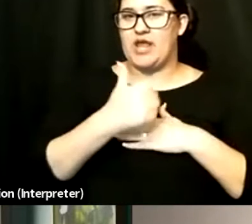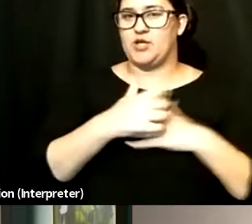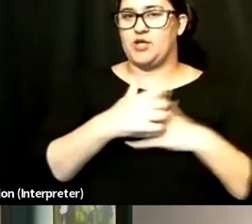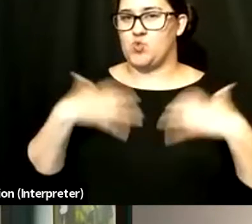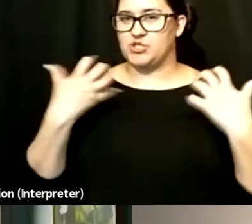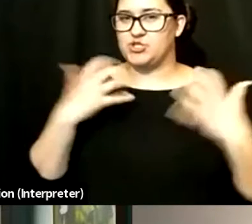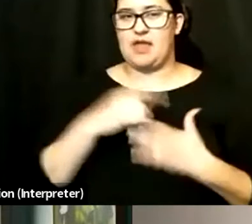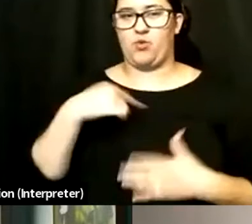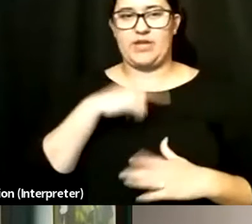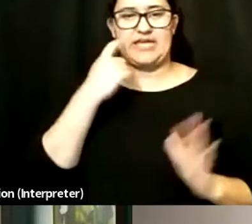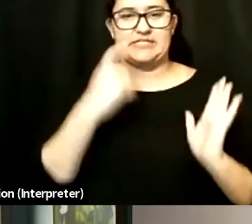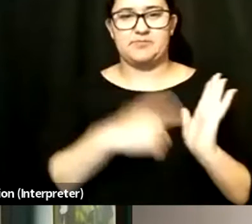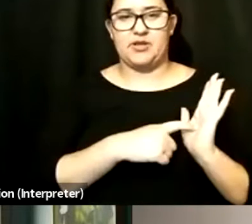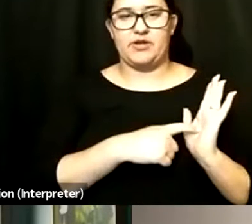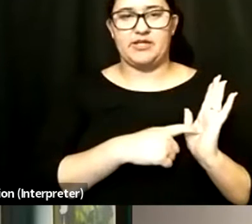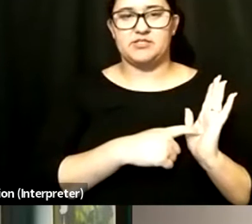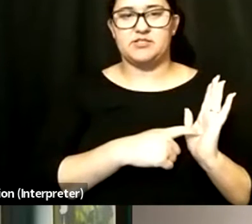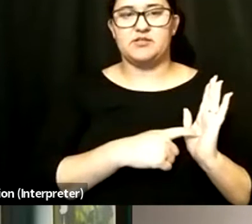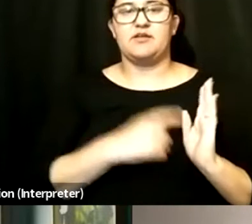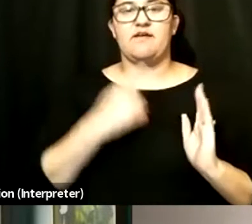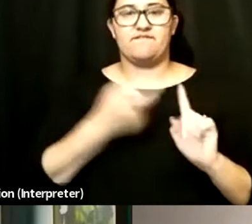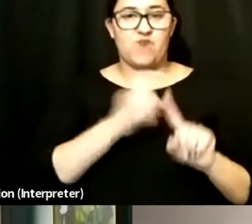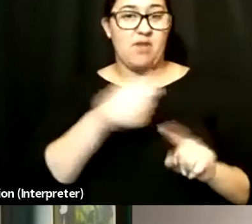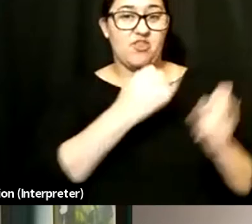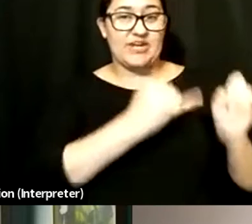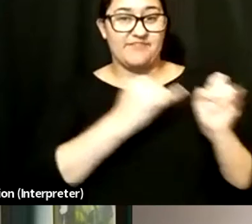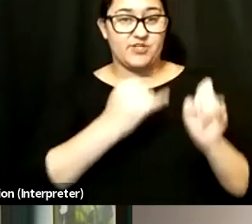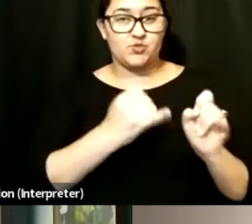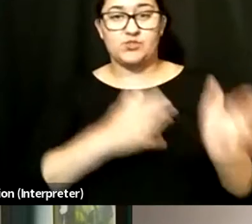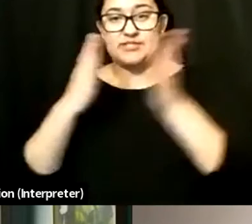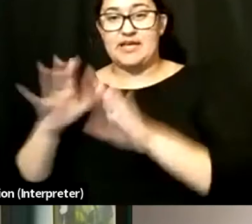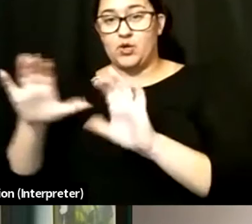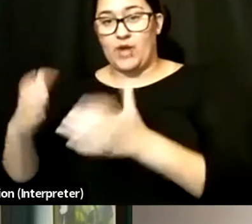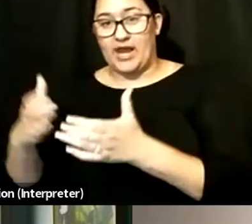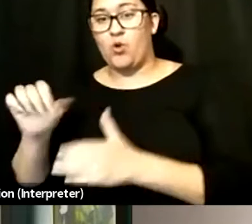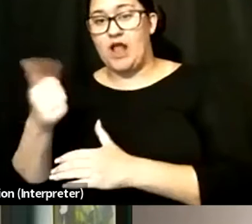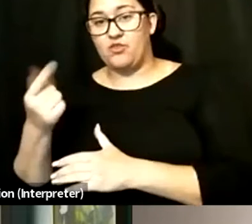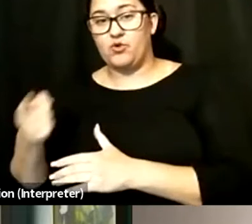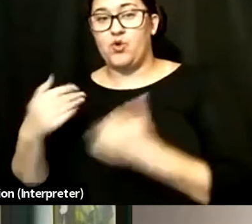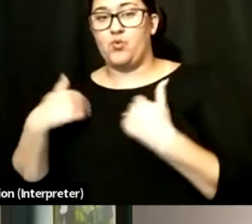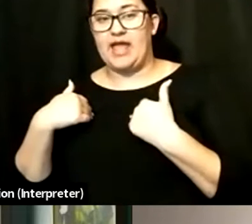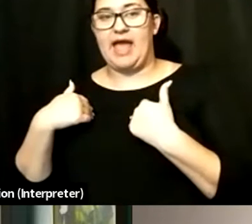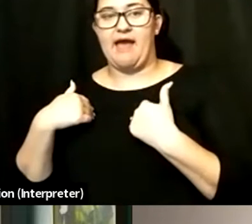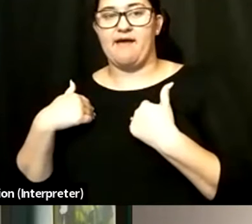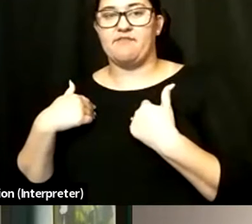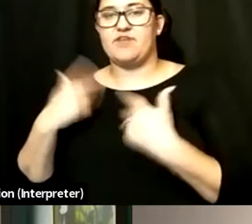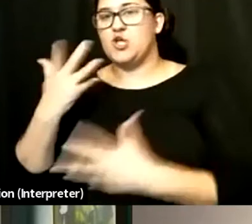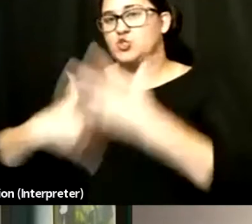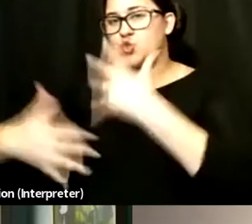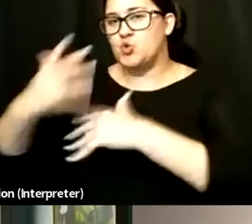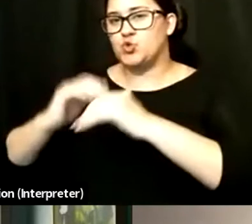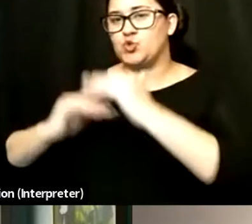daily basis from other individuals. And then we have ableism that manifests in the social structures